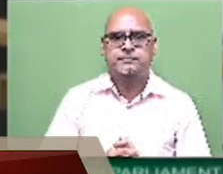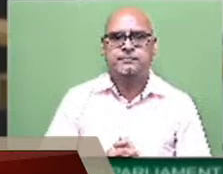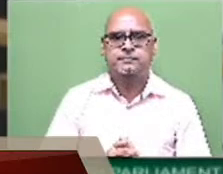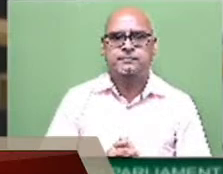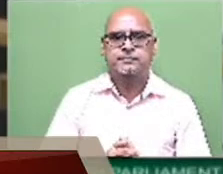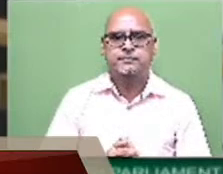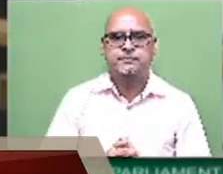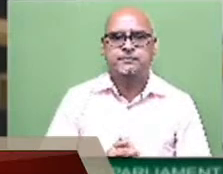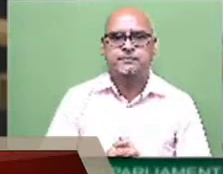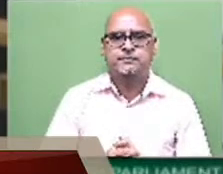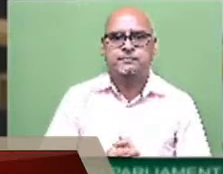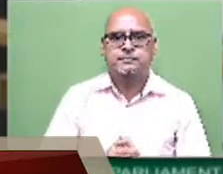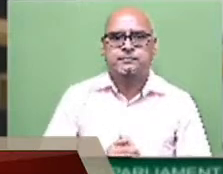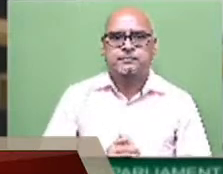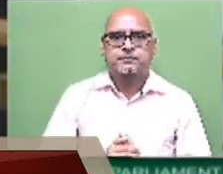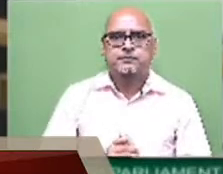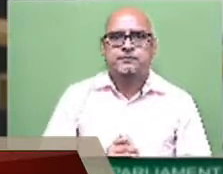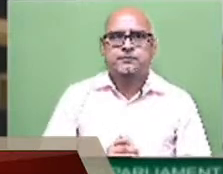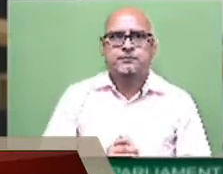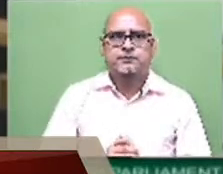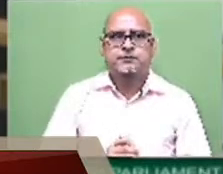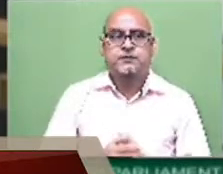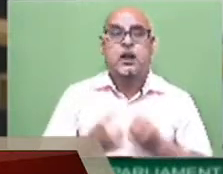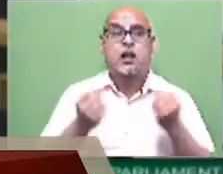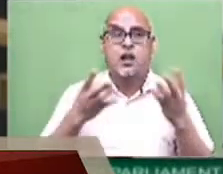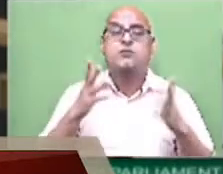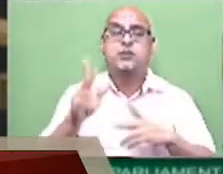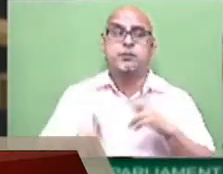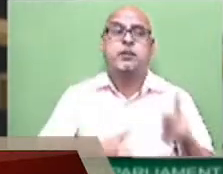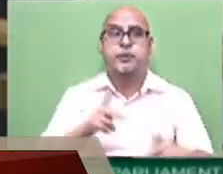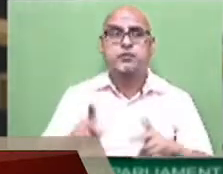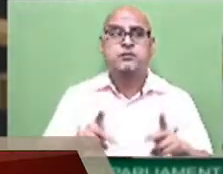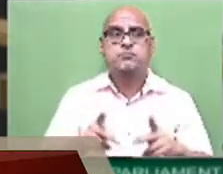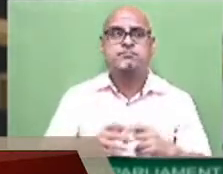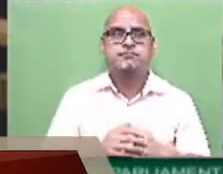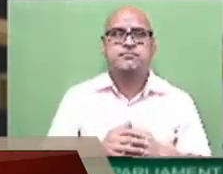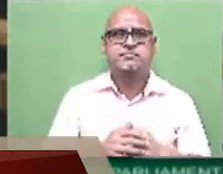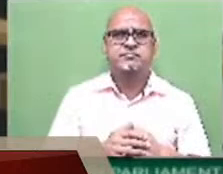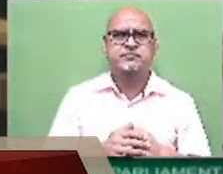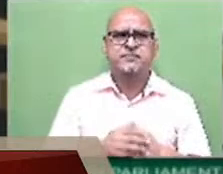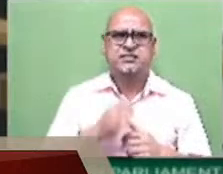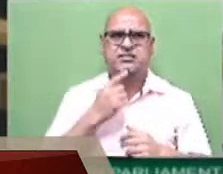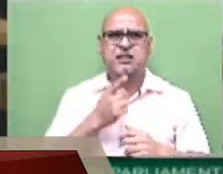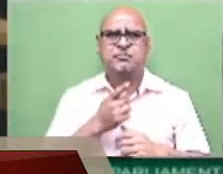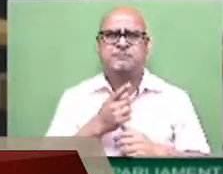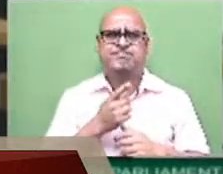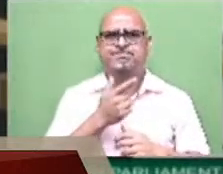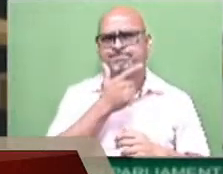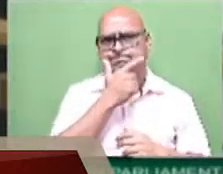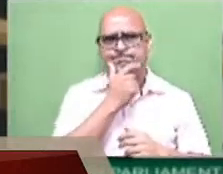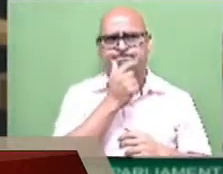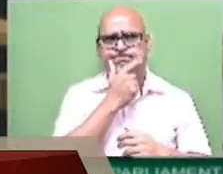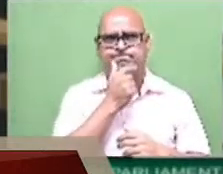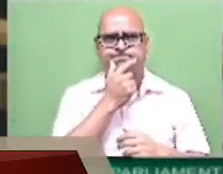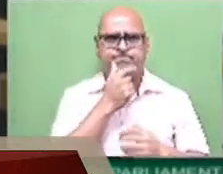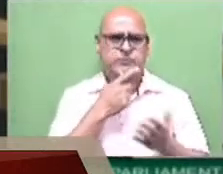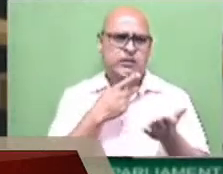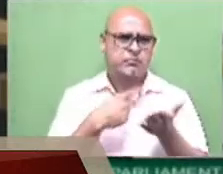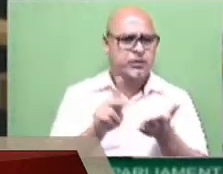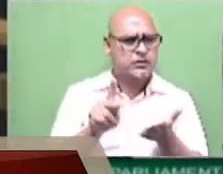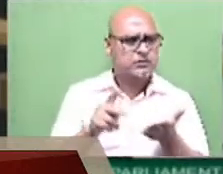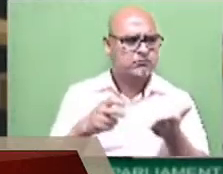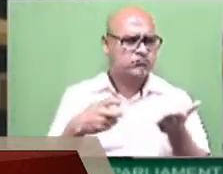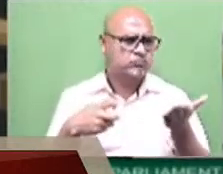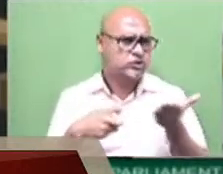a lot of persons, I can tell you, will in fact take advantage of this. They will pay the ticket, and if the time comes, before the